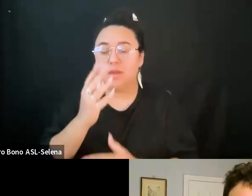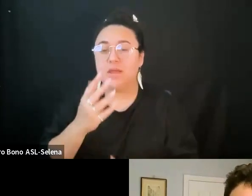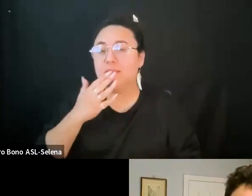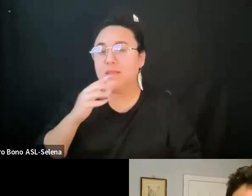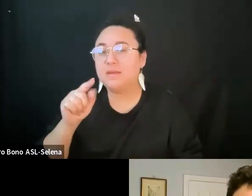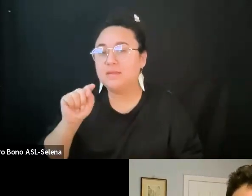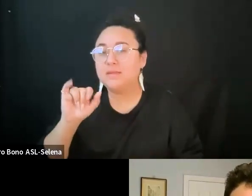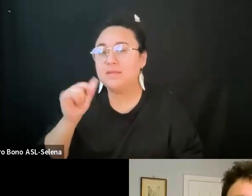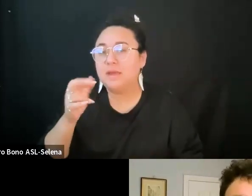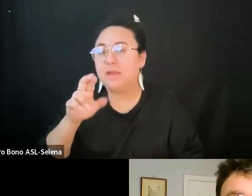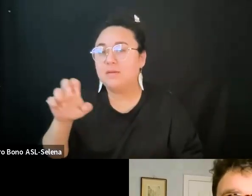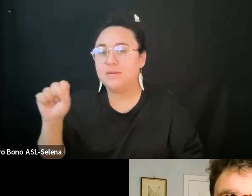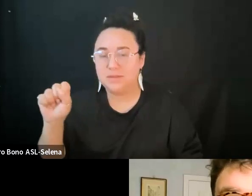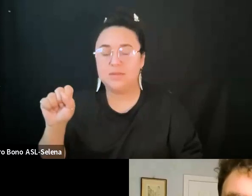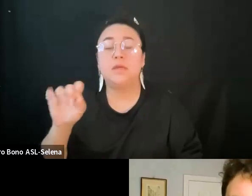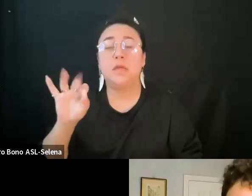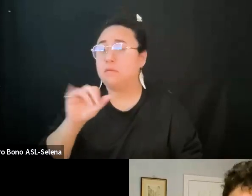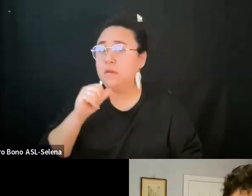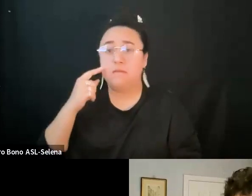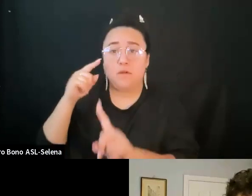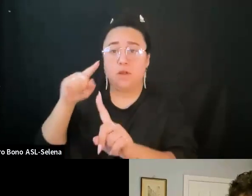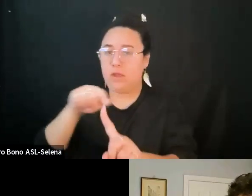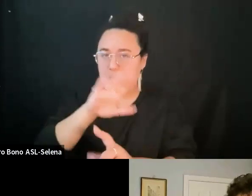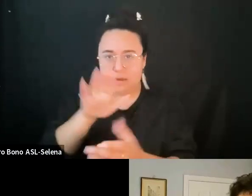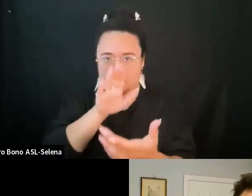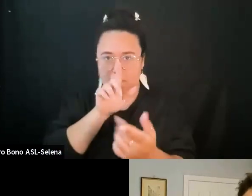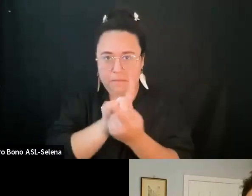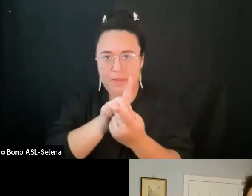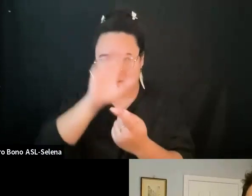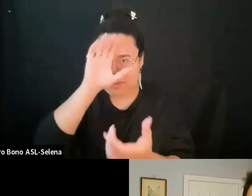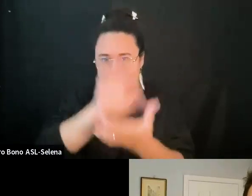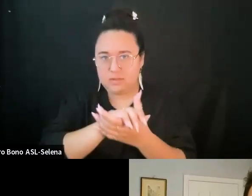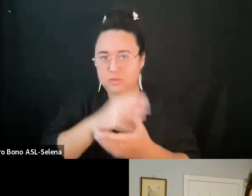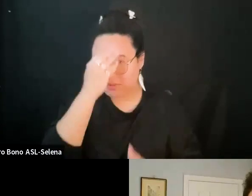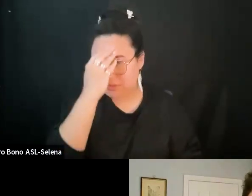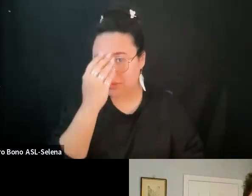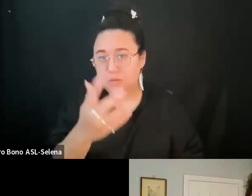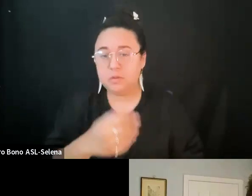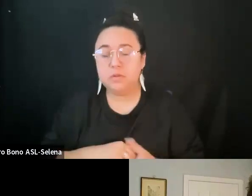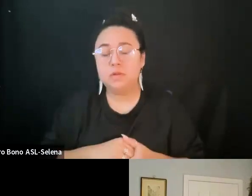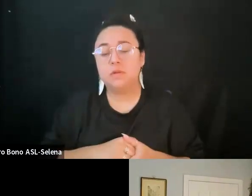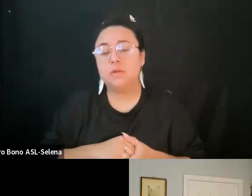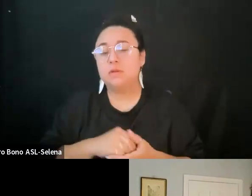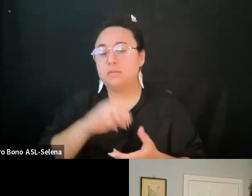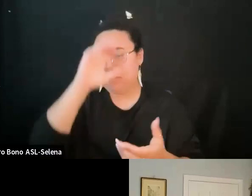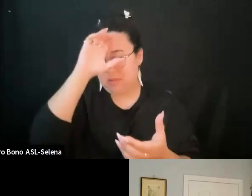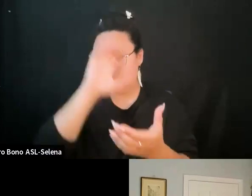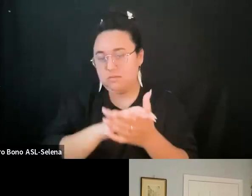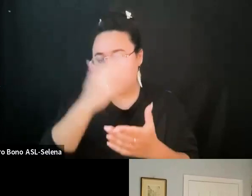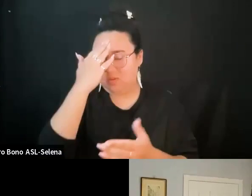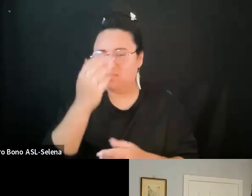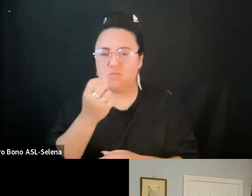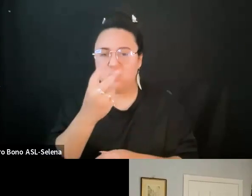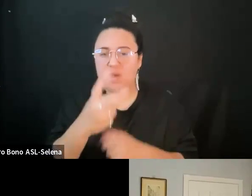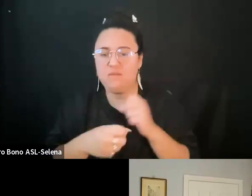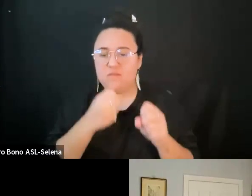I wouldn't have met my husband, just so you guys know. And that was, my husband for 12 years.